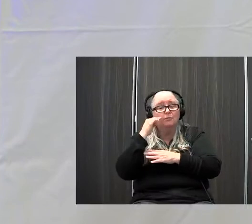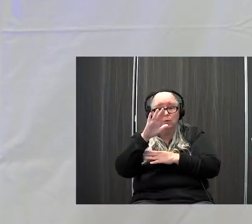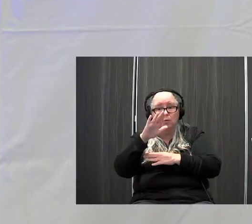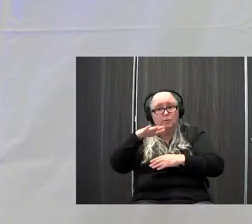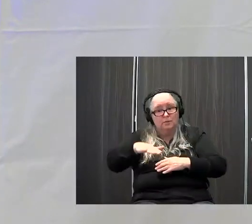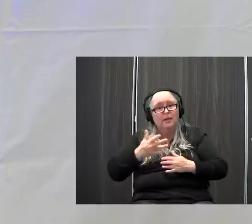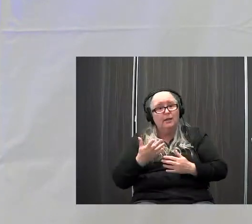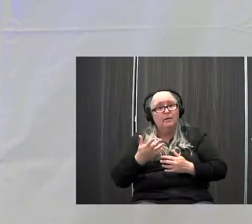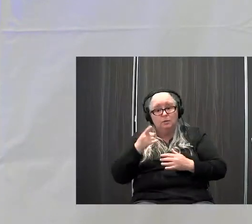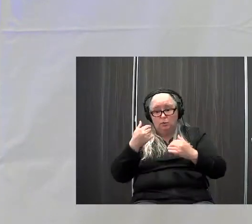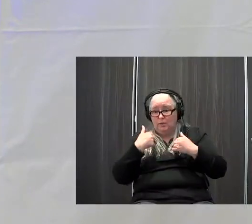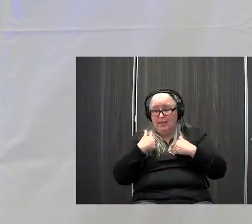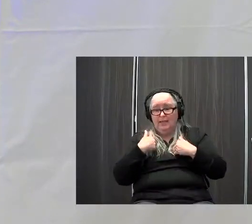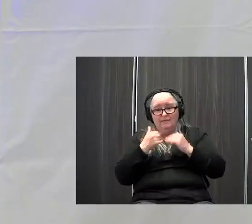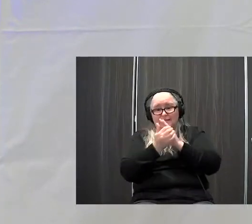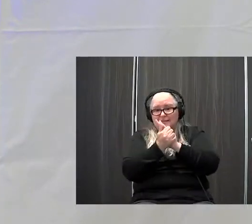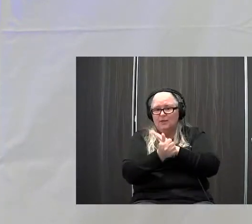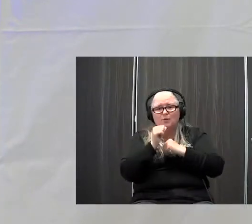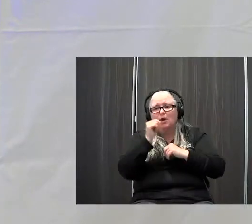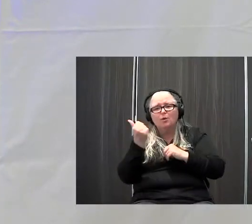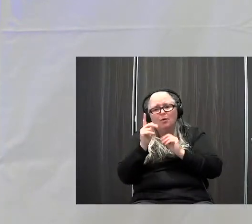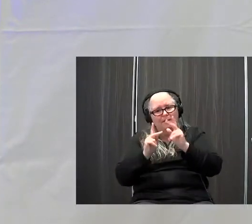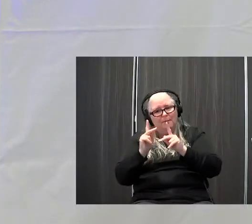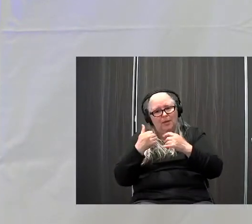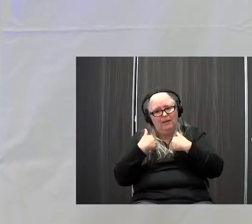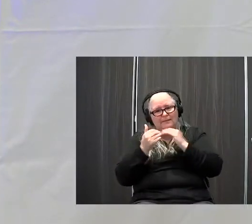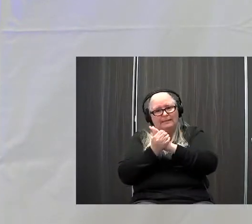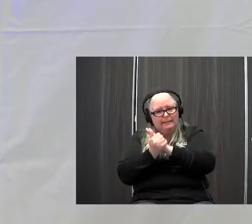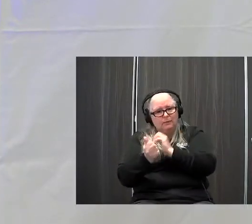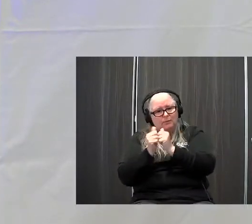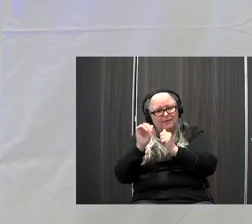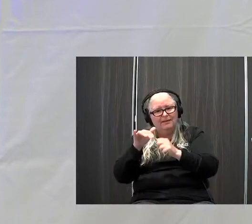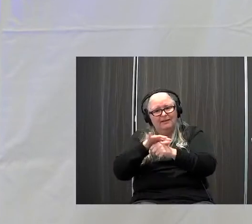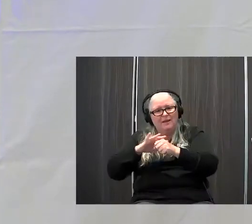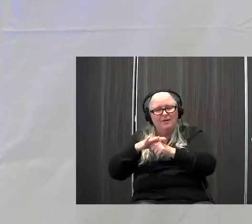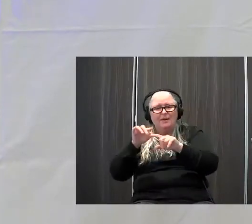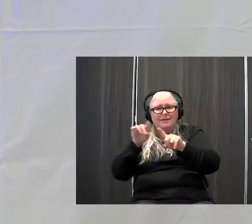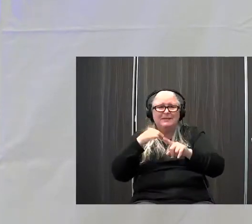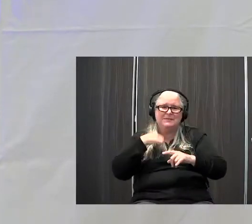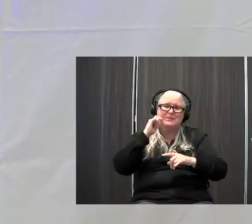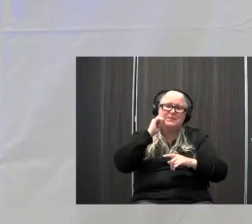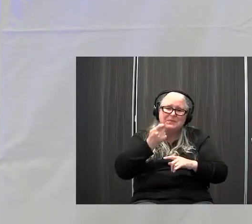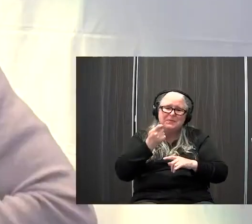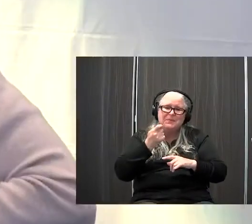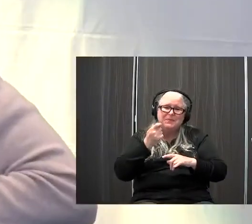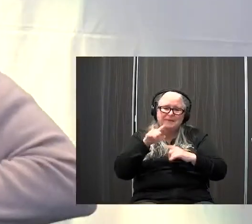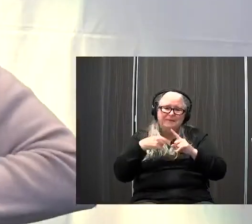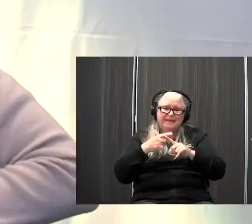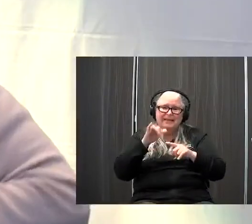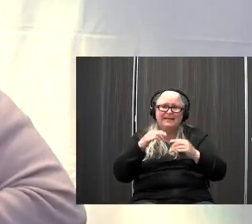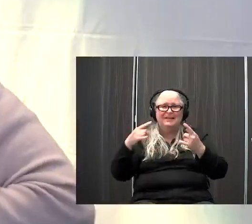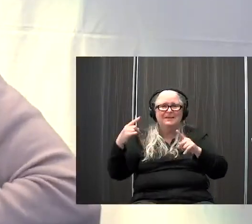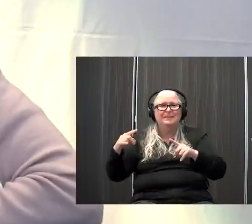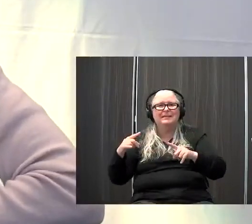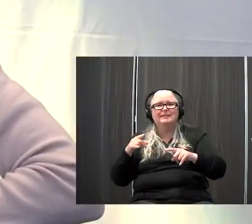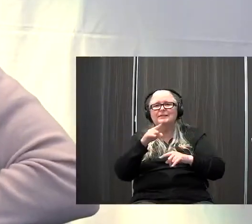you have that skill set. Not everybody has that skill set, but it's neat when it happens. So If any of the rest